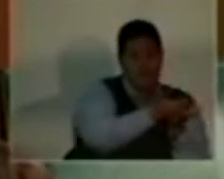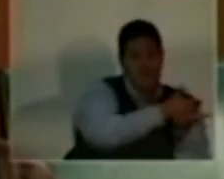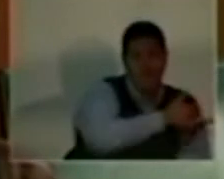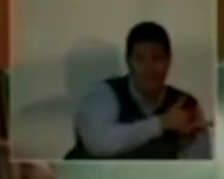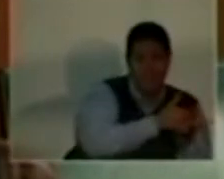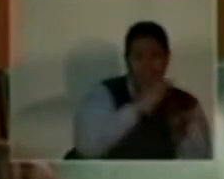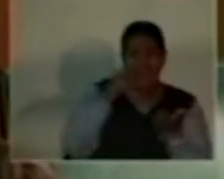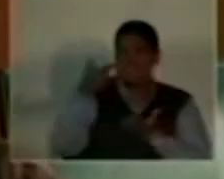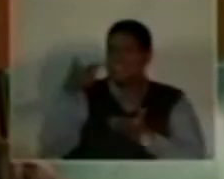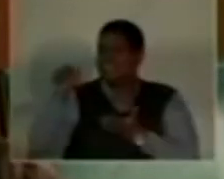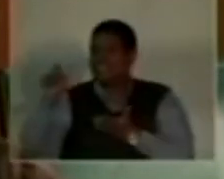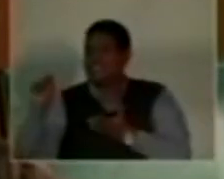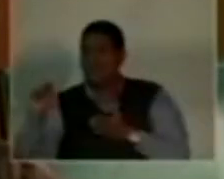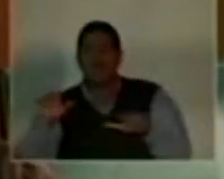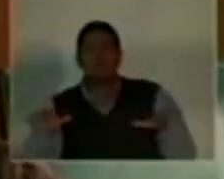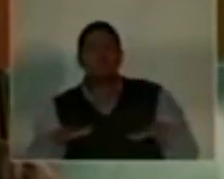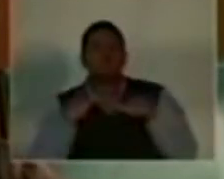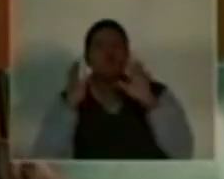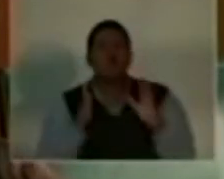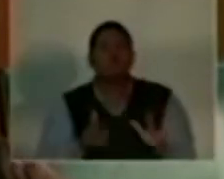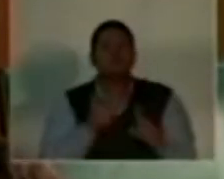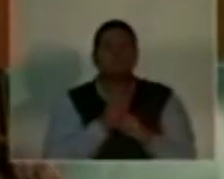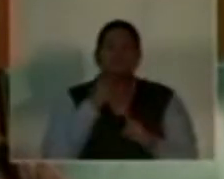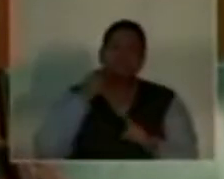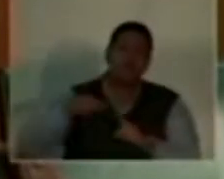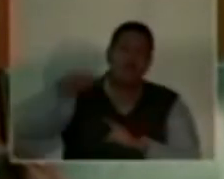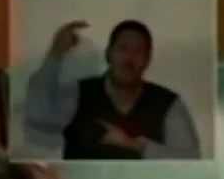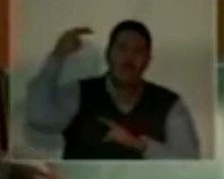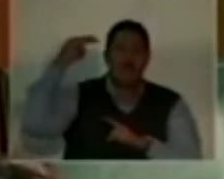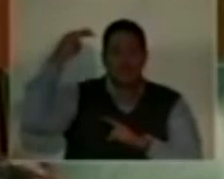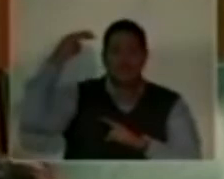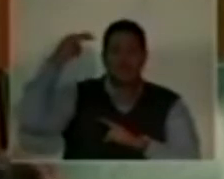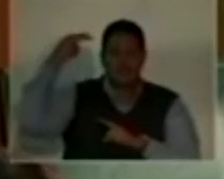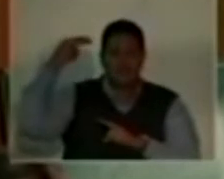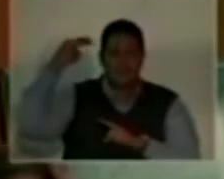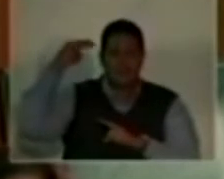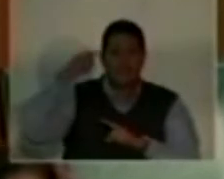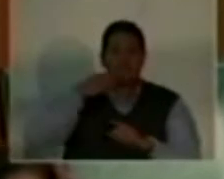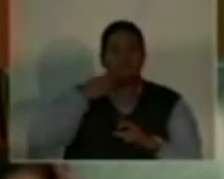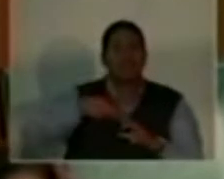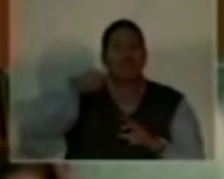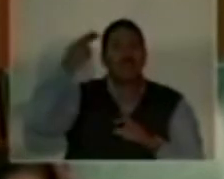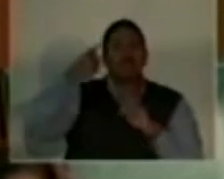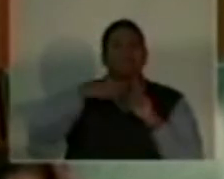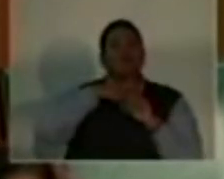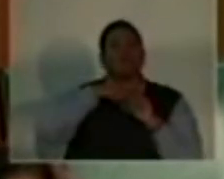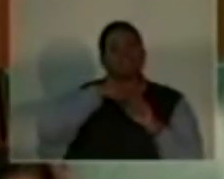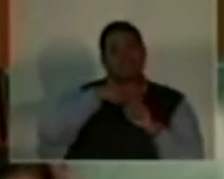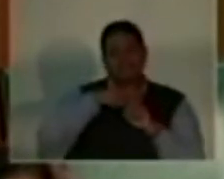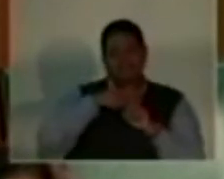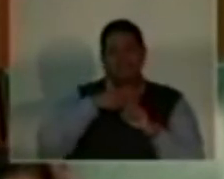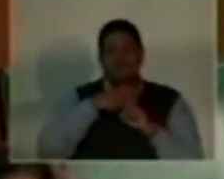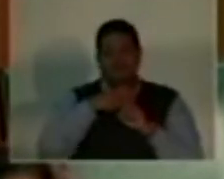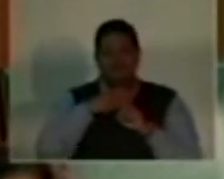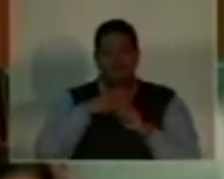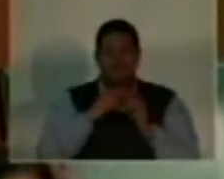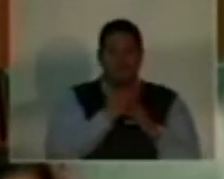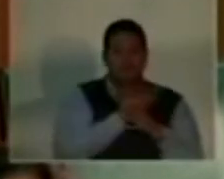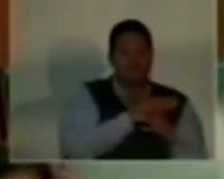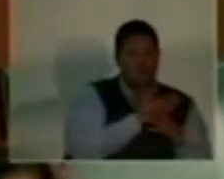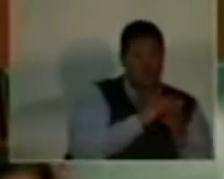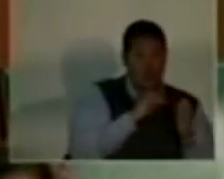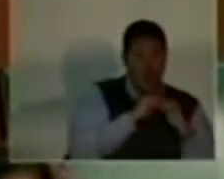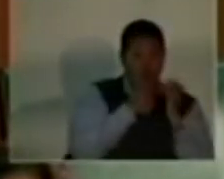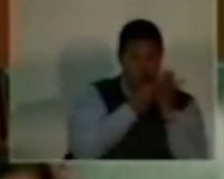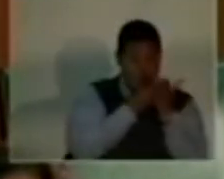and GSAT performance is very high. There is a very high positive correlation between household